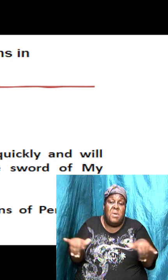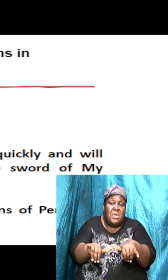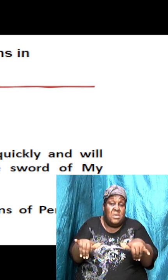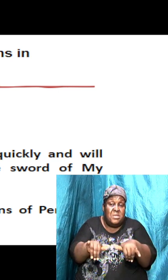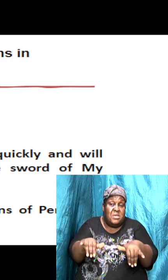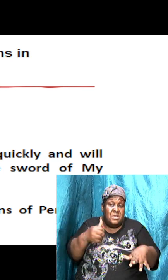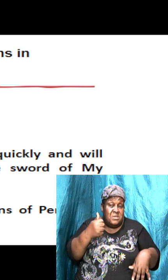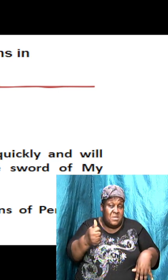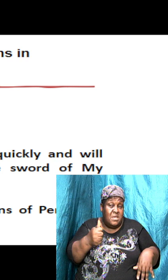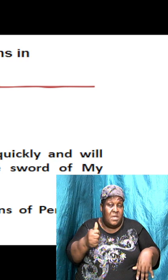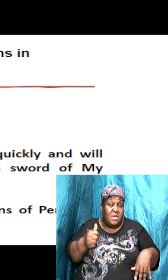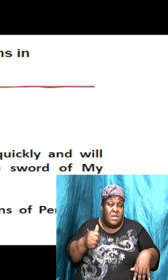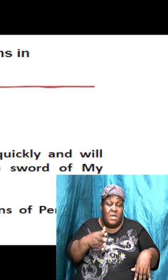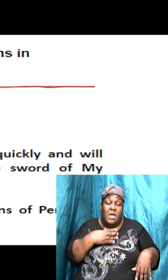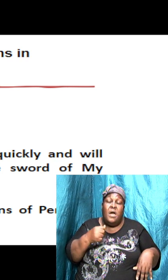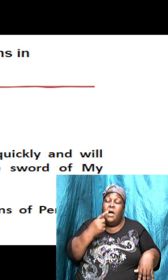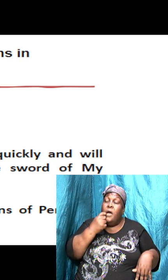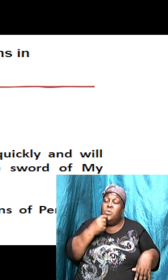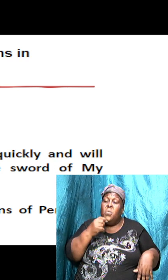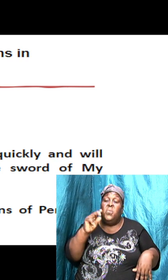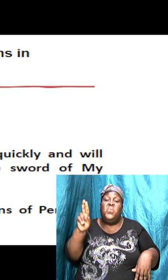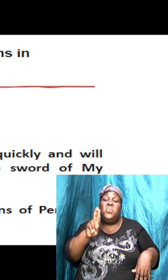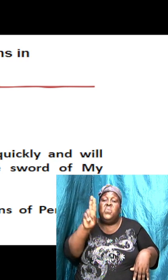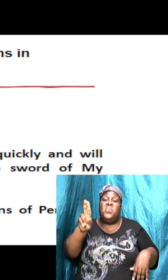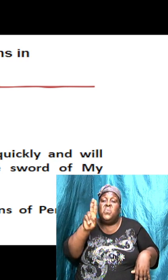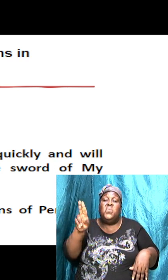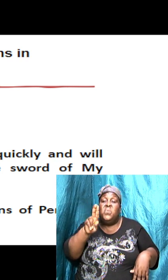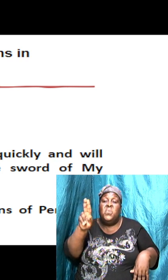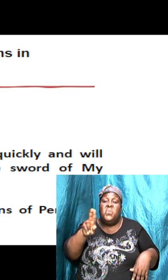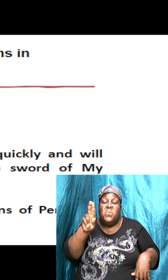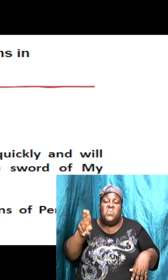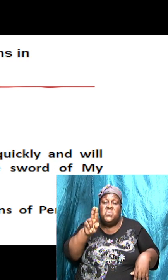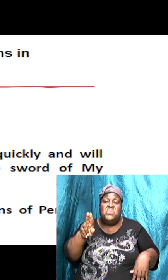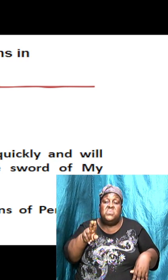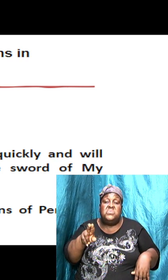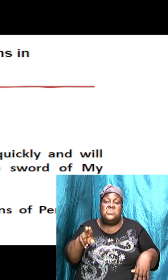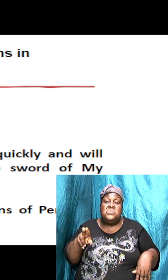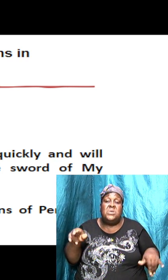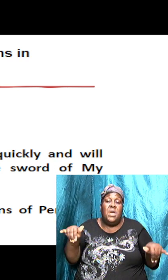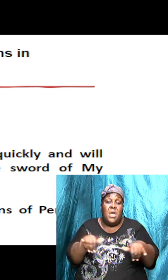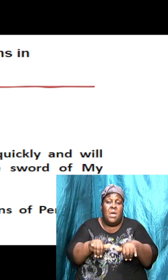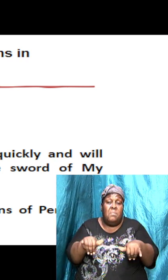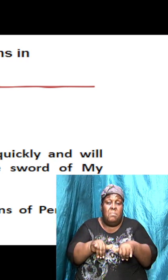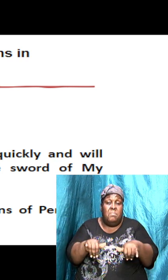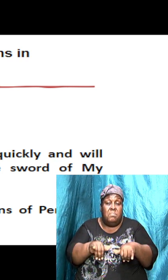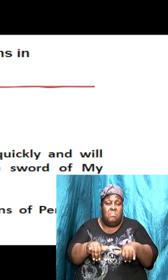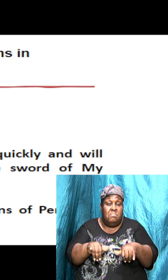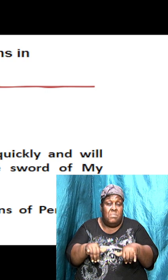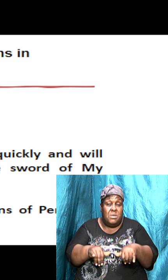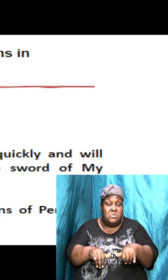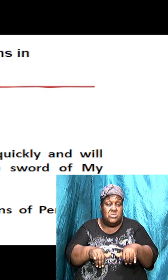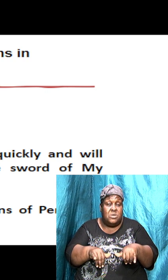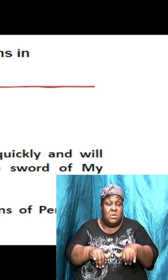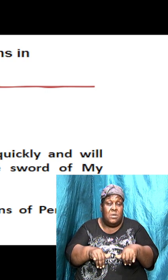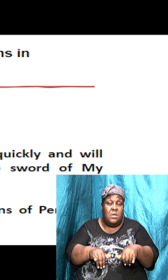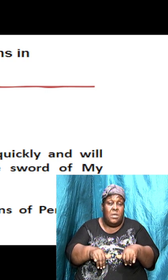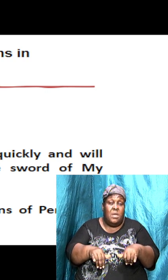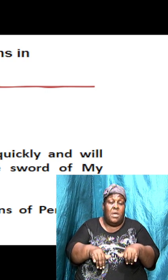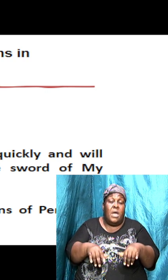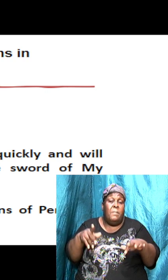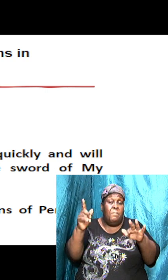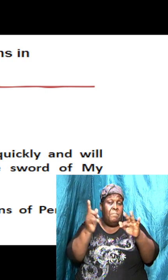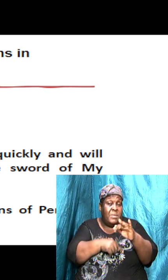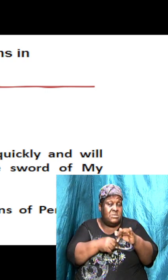who we use as measuring stick. Because sometimes we use a short stick and we miss the mark. Let the word